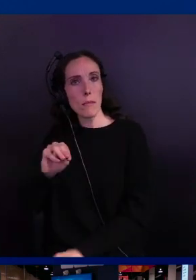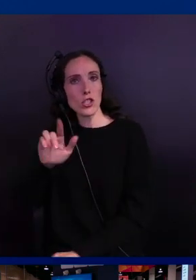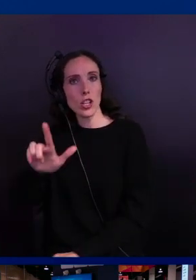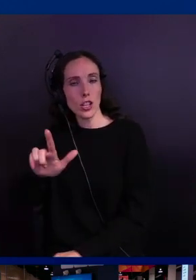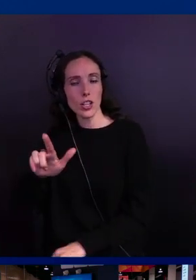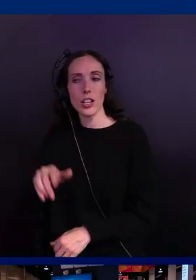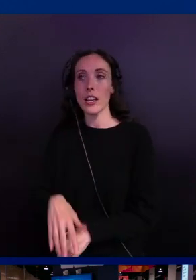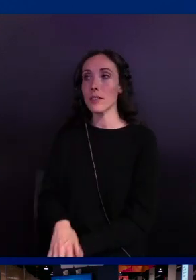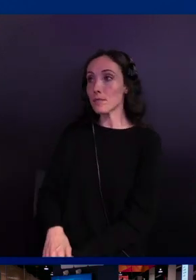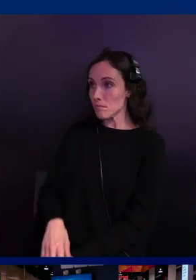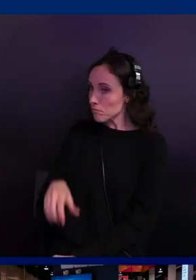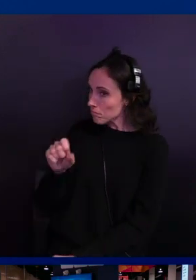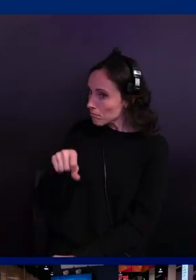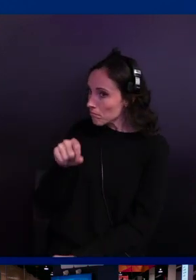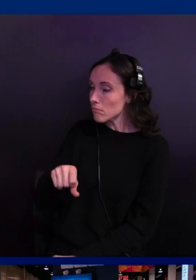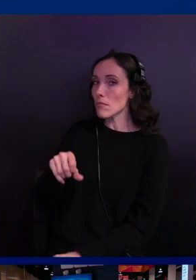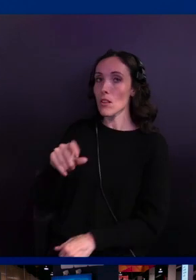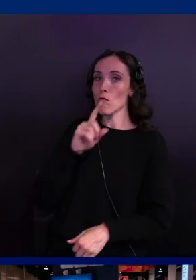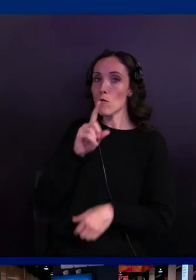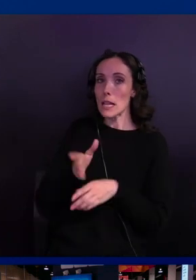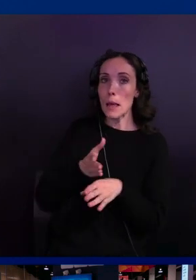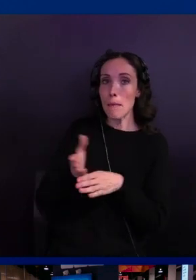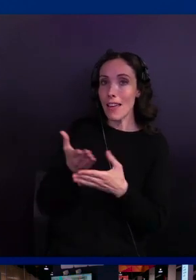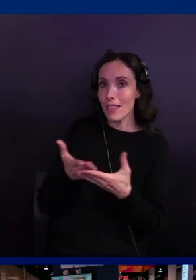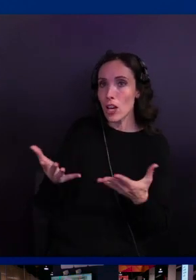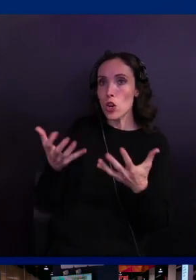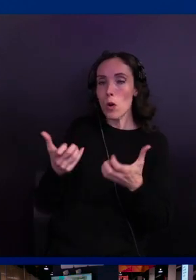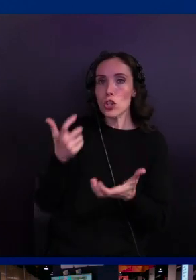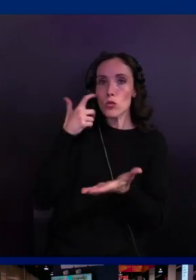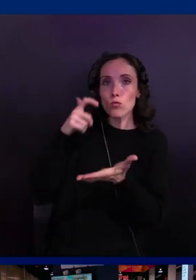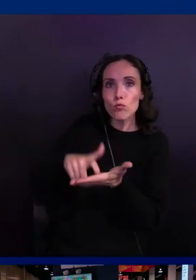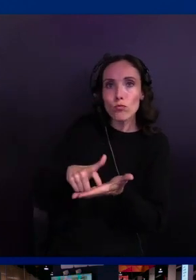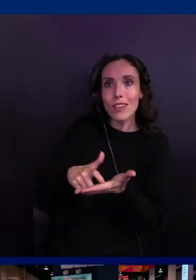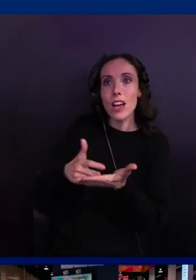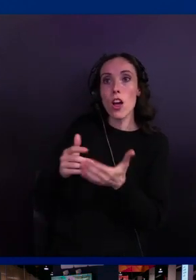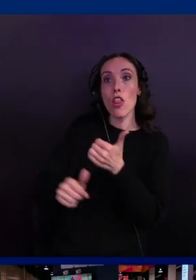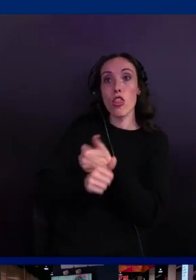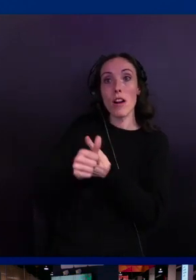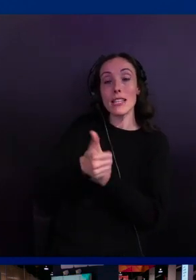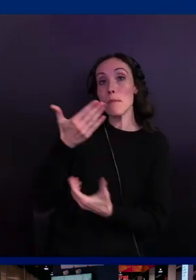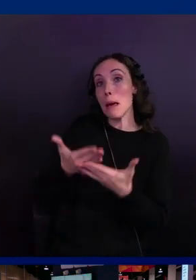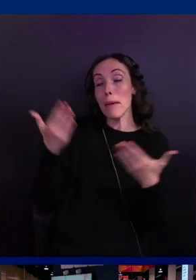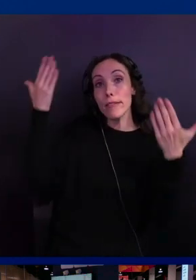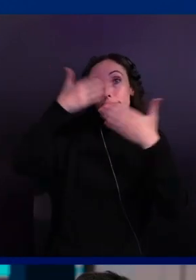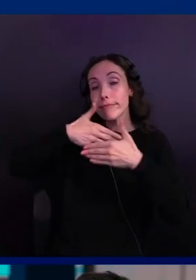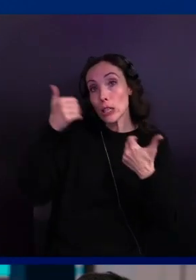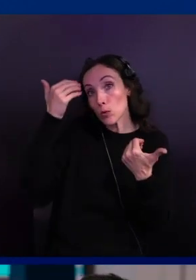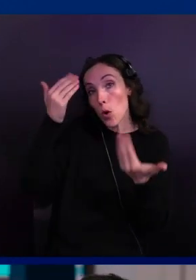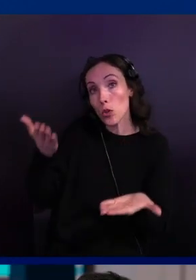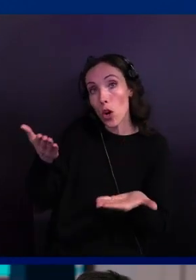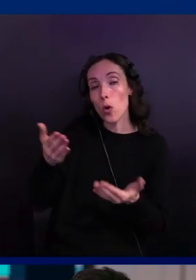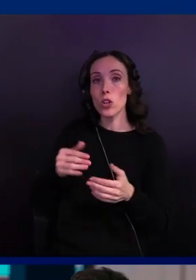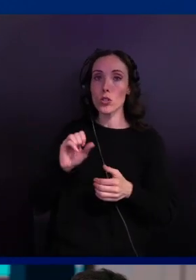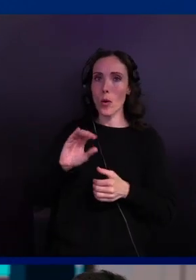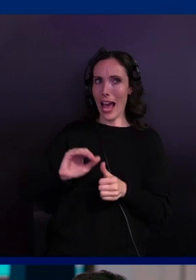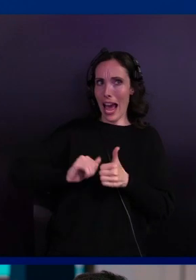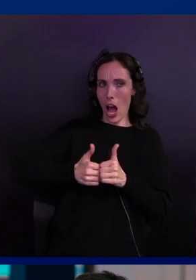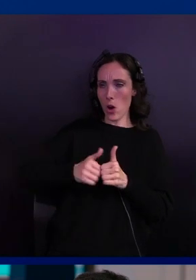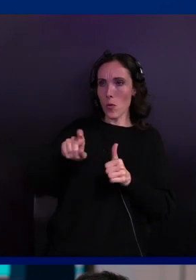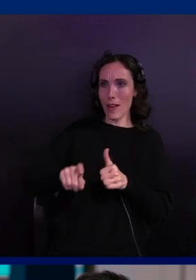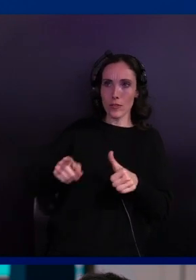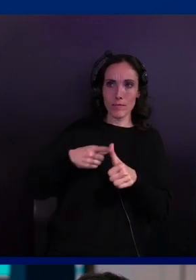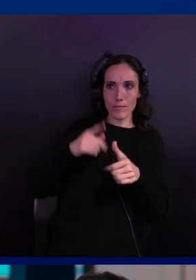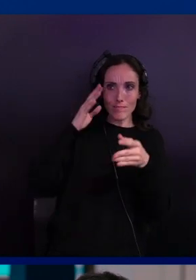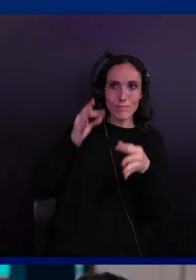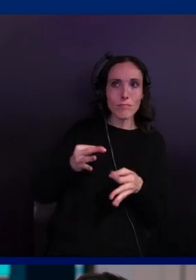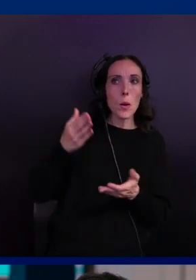thing, you wanted to uncover unknown threats. For that, you have to feed some historical data to uncover what could be the